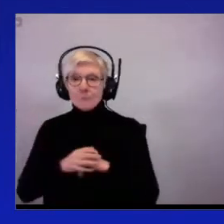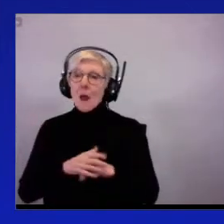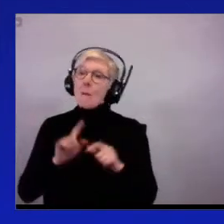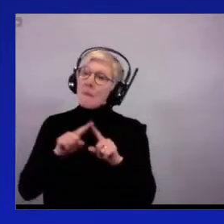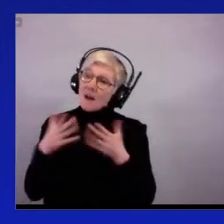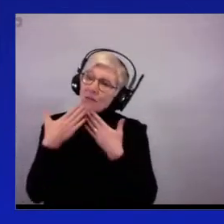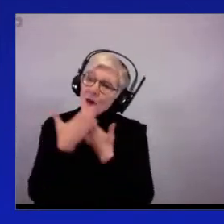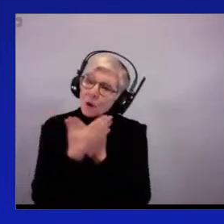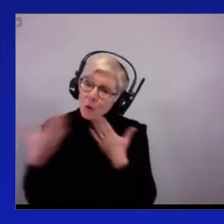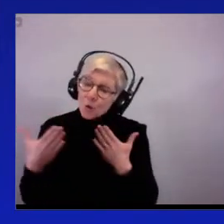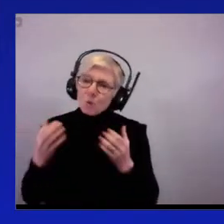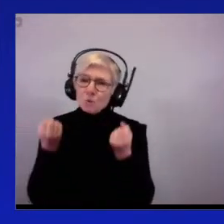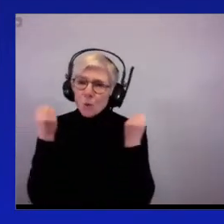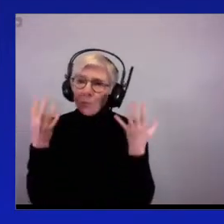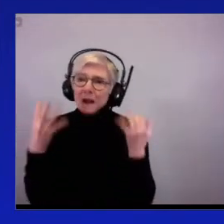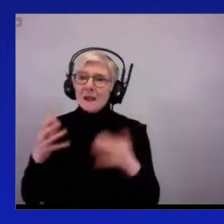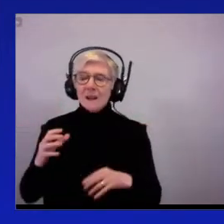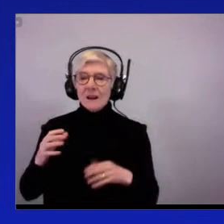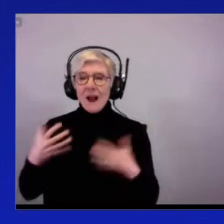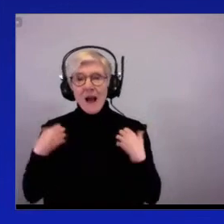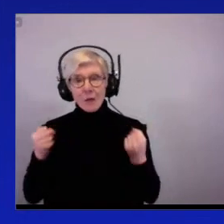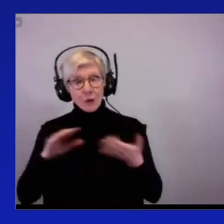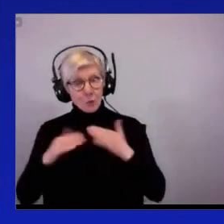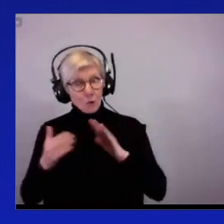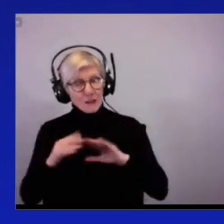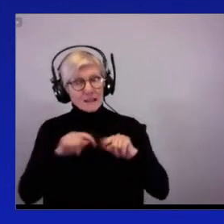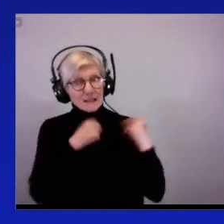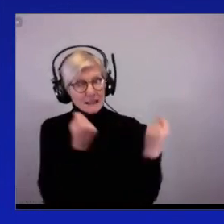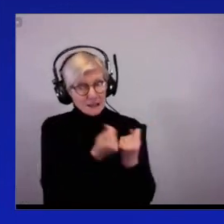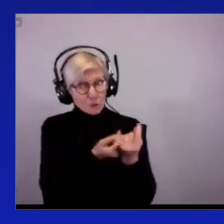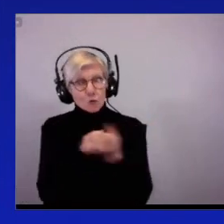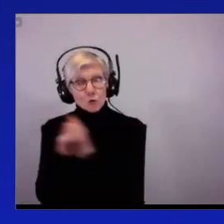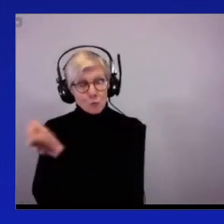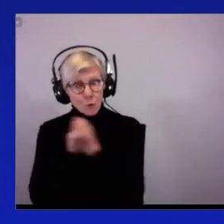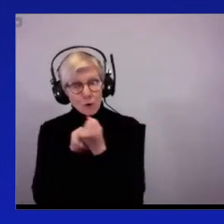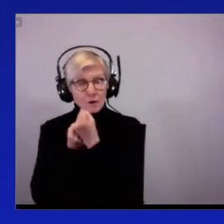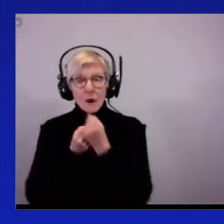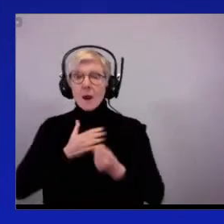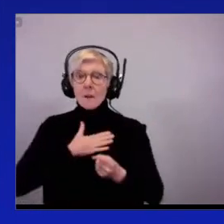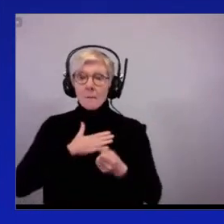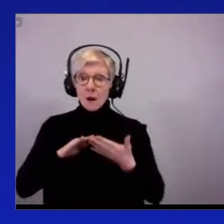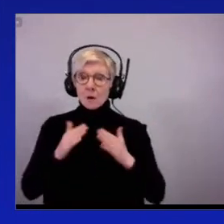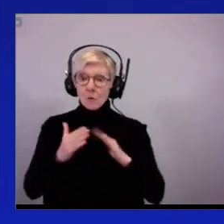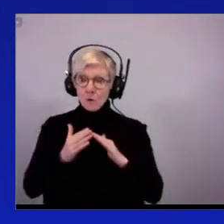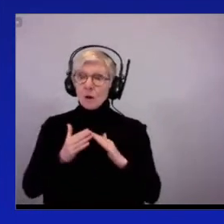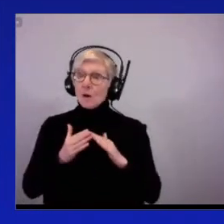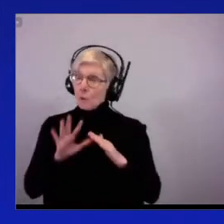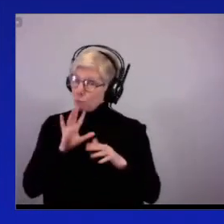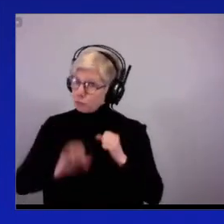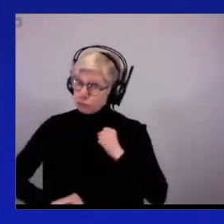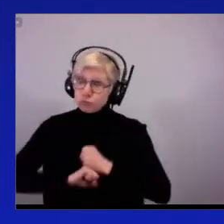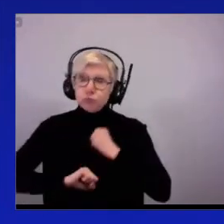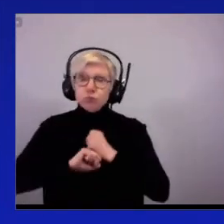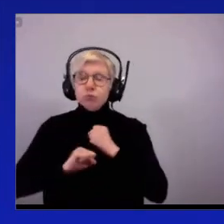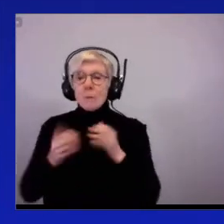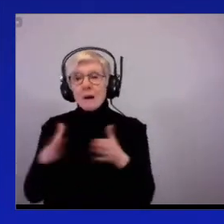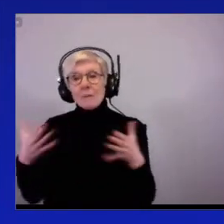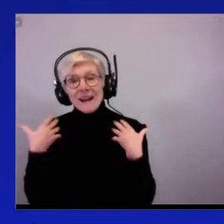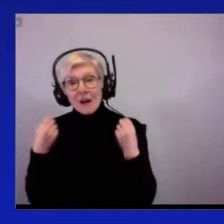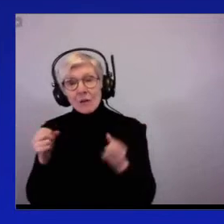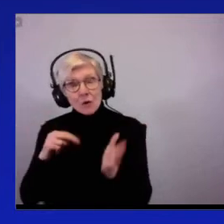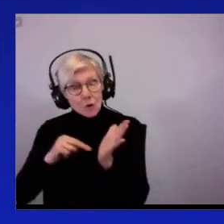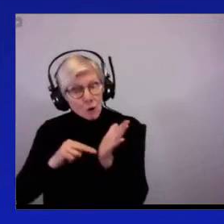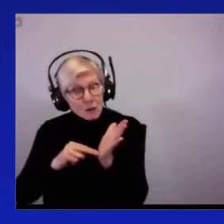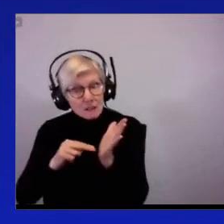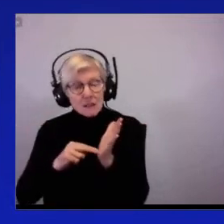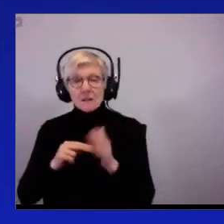within OPH's Healthy Communities team to support communities, especially in my own, with outreach. Public health nurses, along with